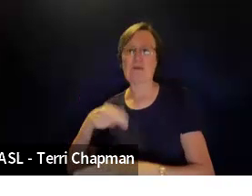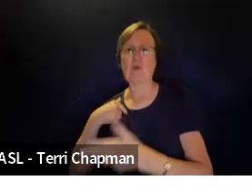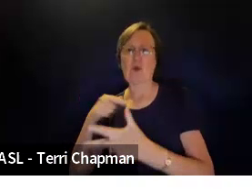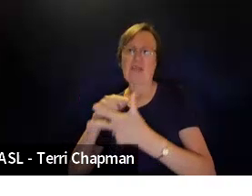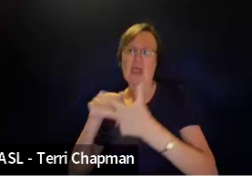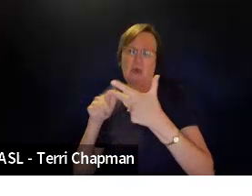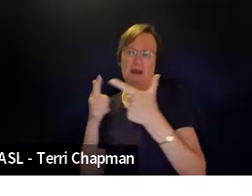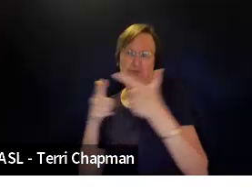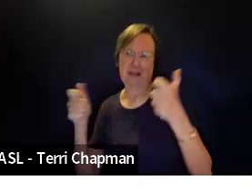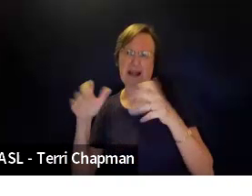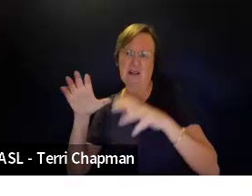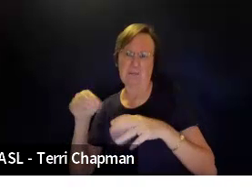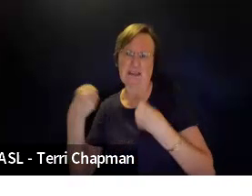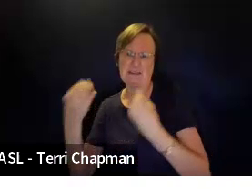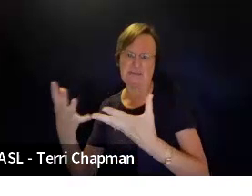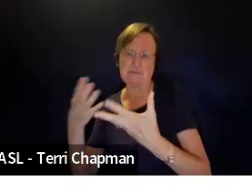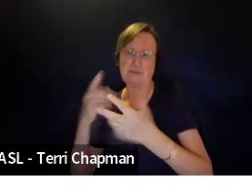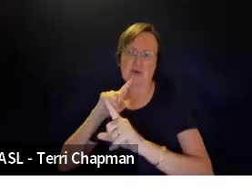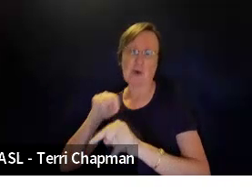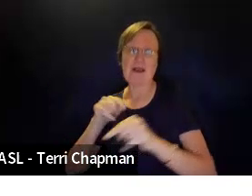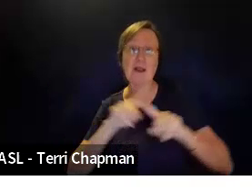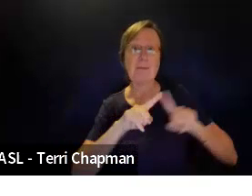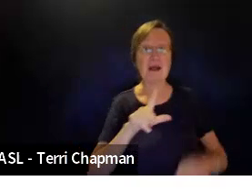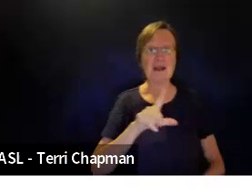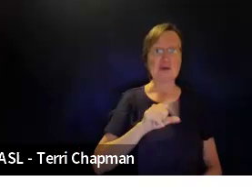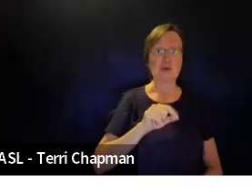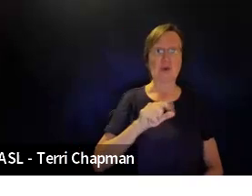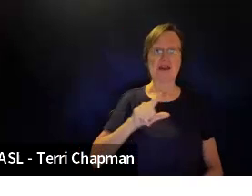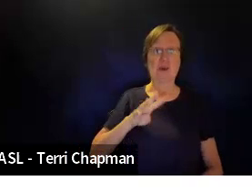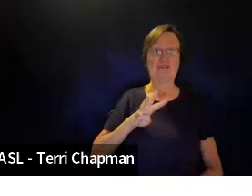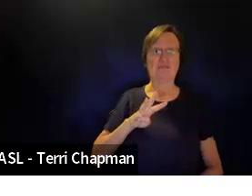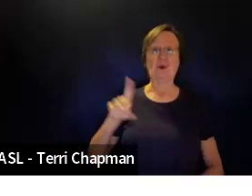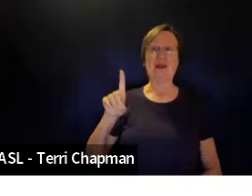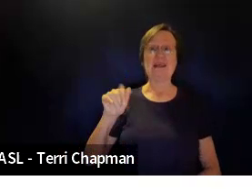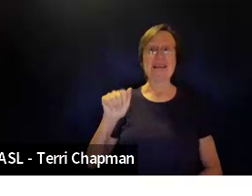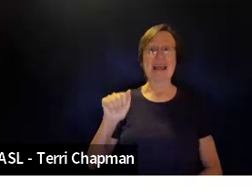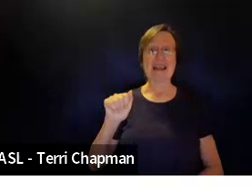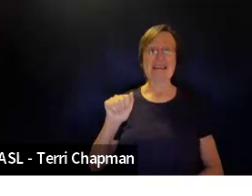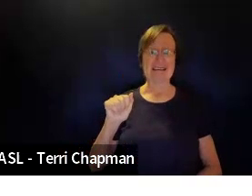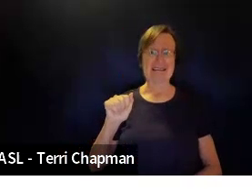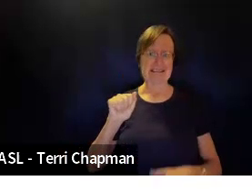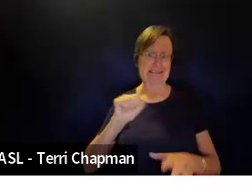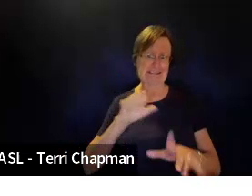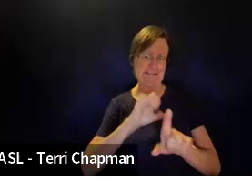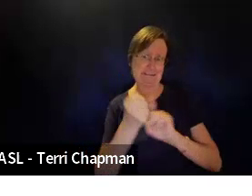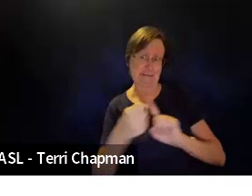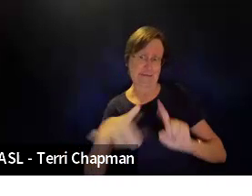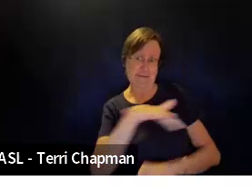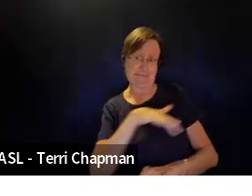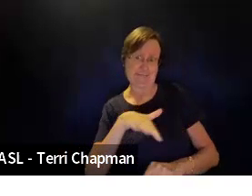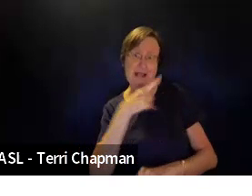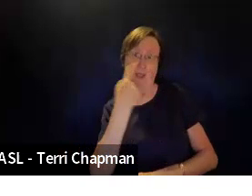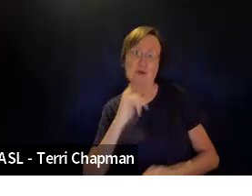the data economy looks different. So our job is to make sure that firms, regardless